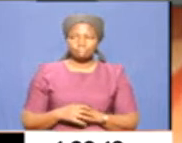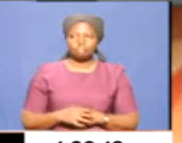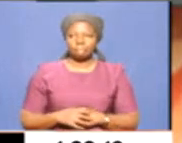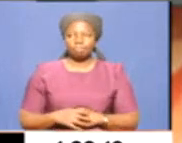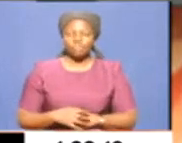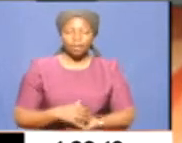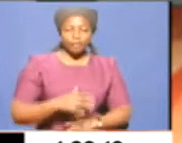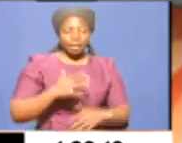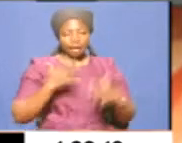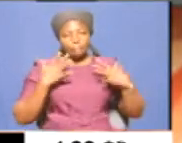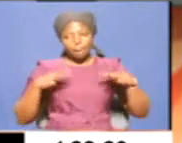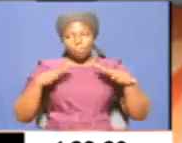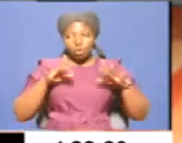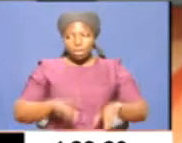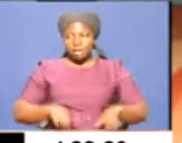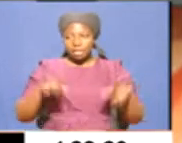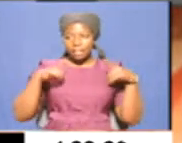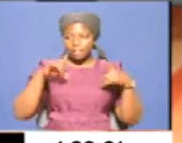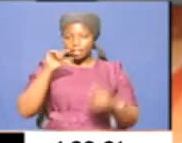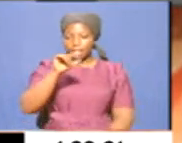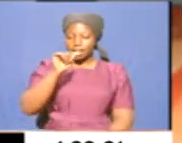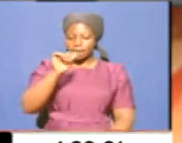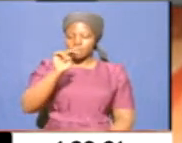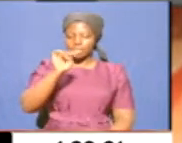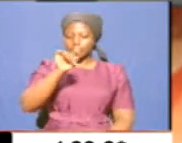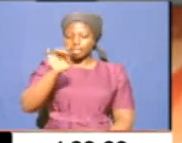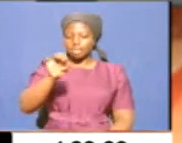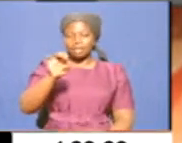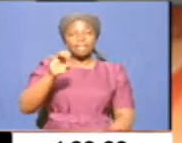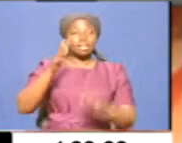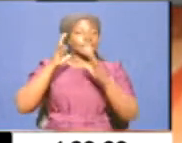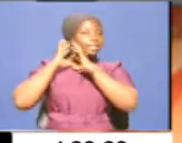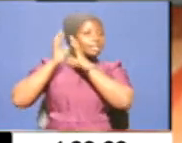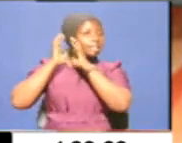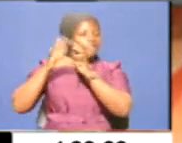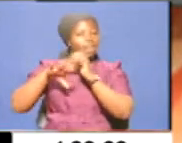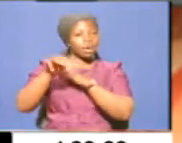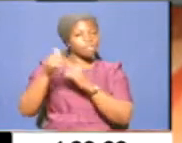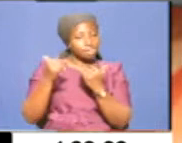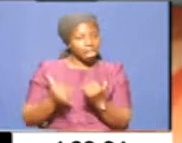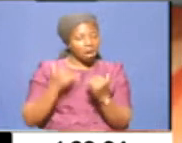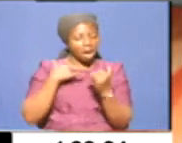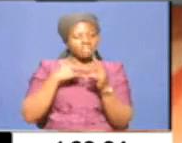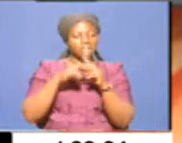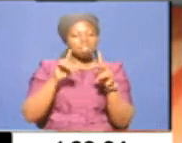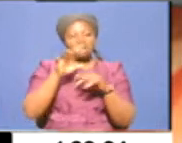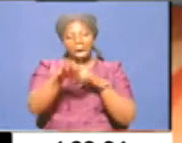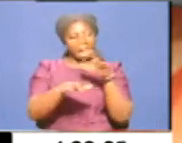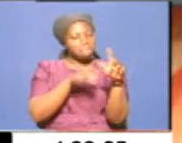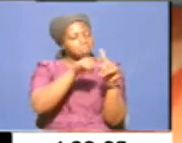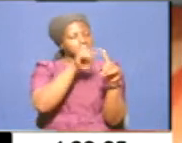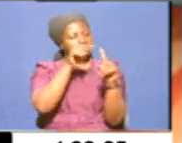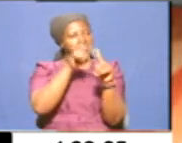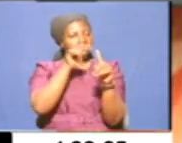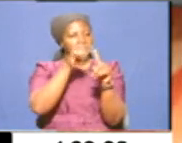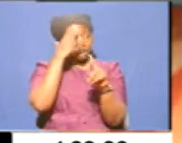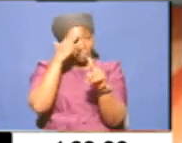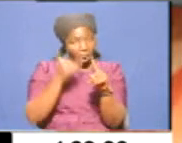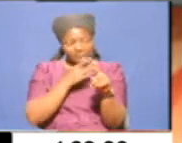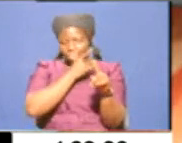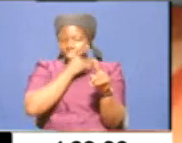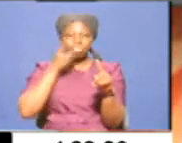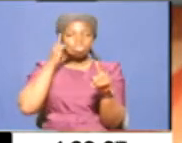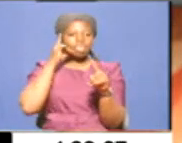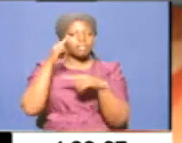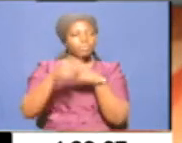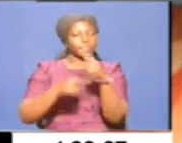Residents of Ganze in Kilifi County have now resorted to slaughtering their livestock as drought continues to bite. The locals say they